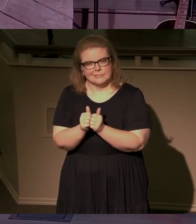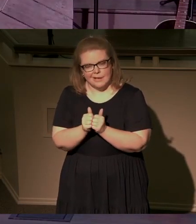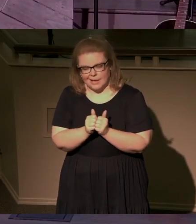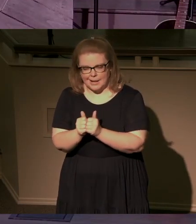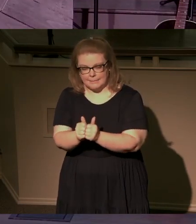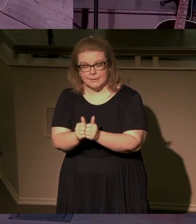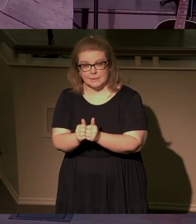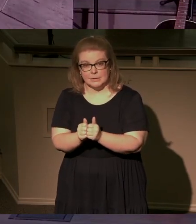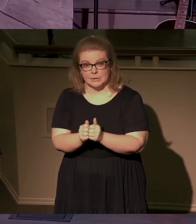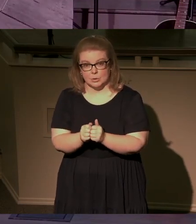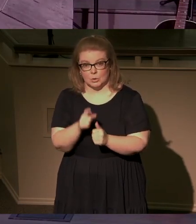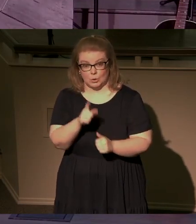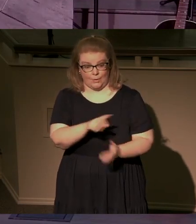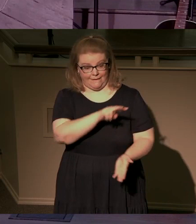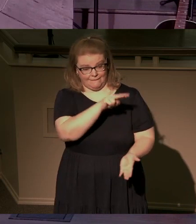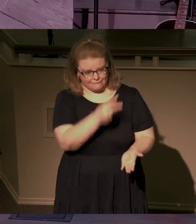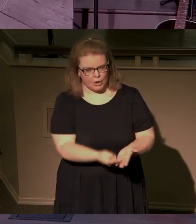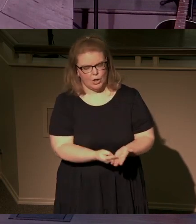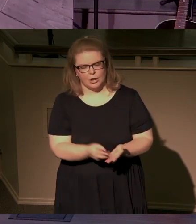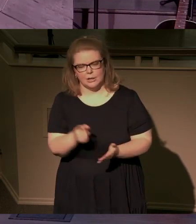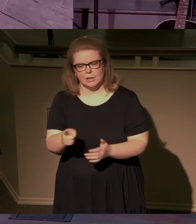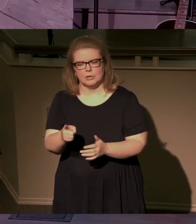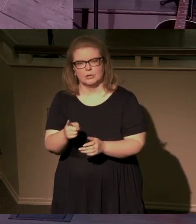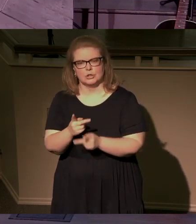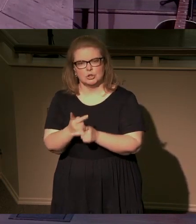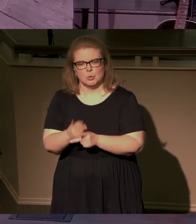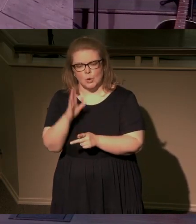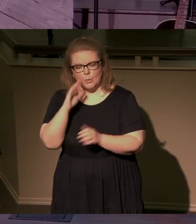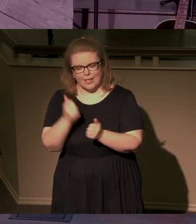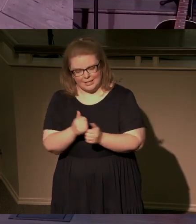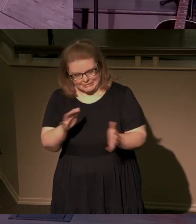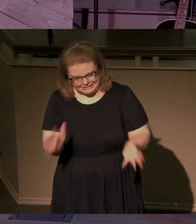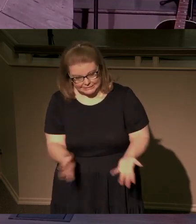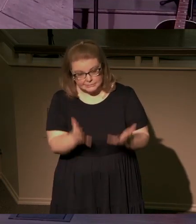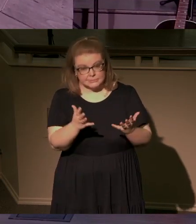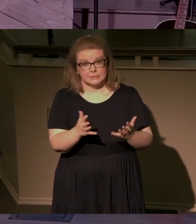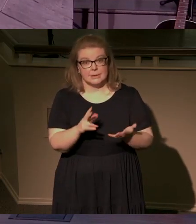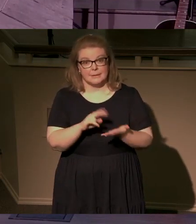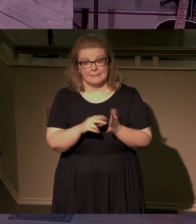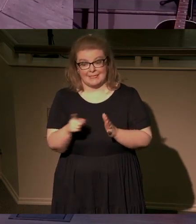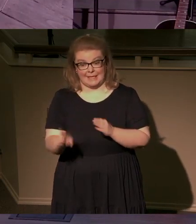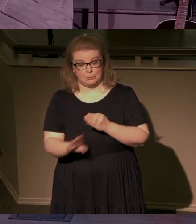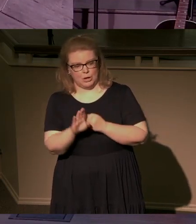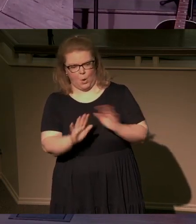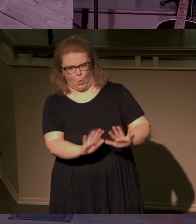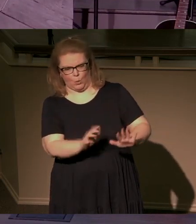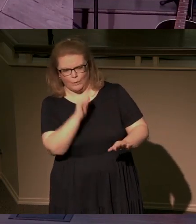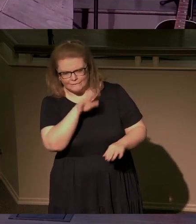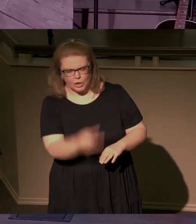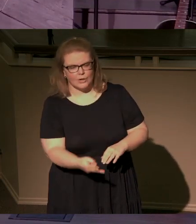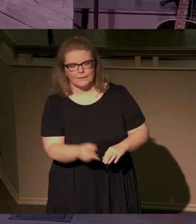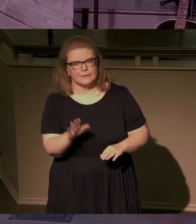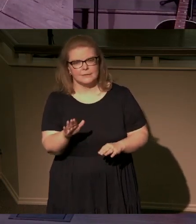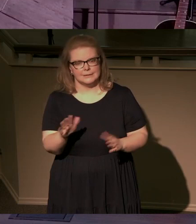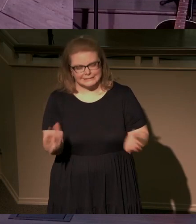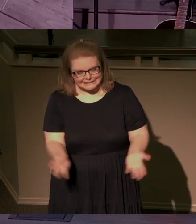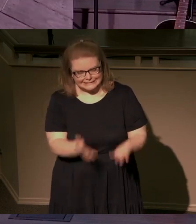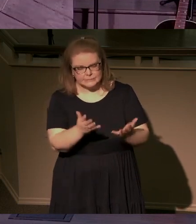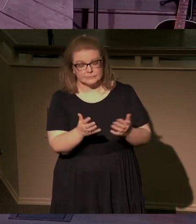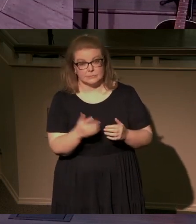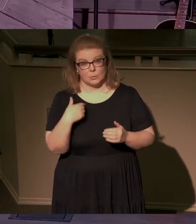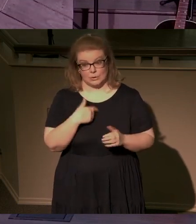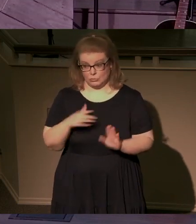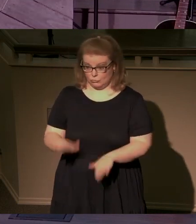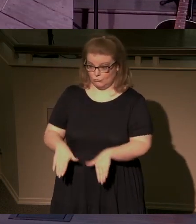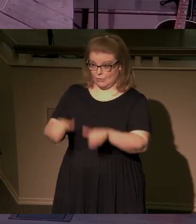when you've fallen down. They don't necessarily protect you from falling. When we raise adult followers of Christ,